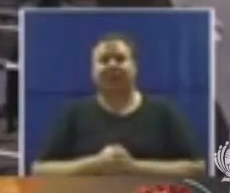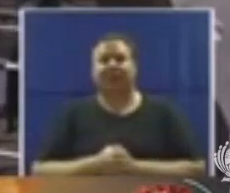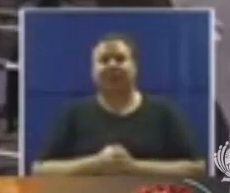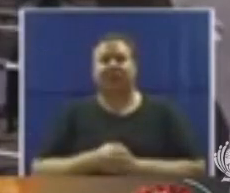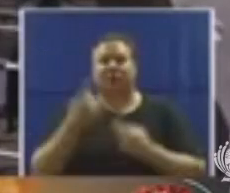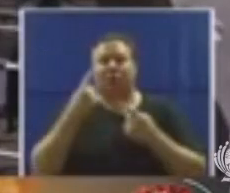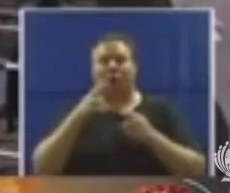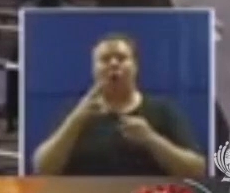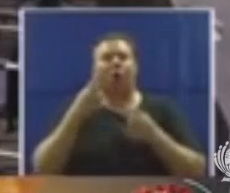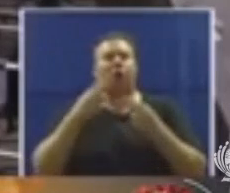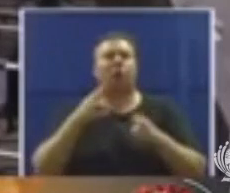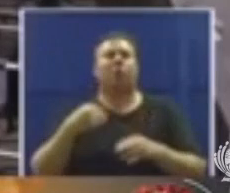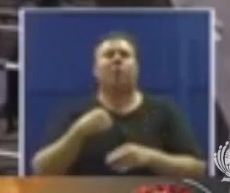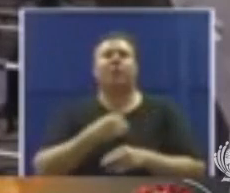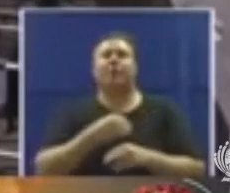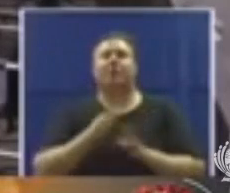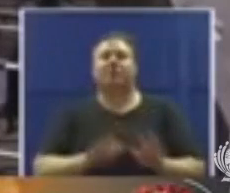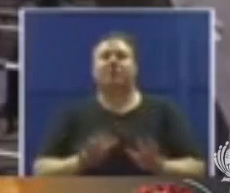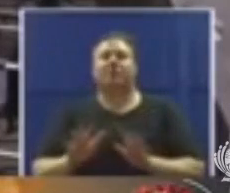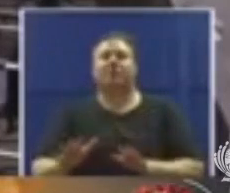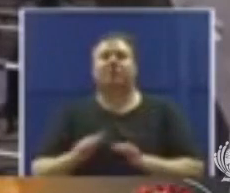Honourable members,